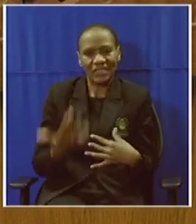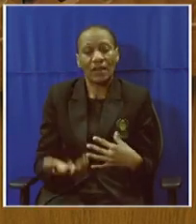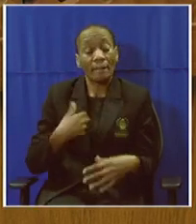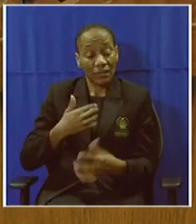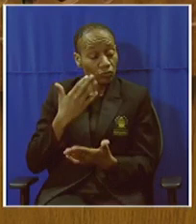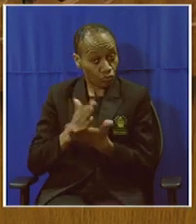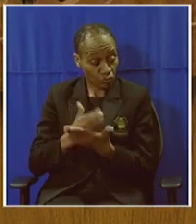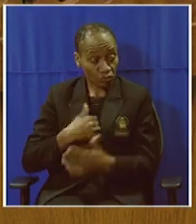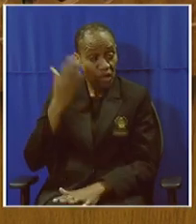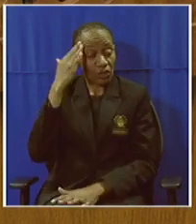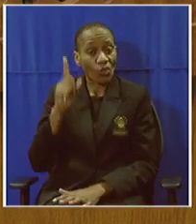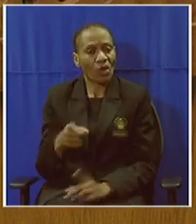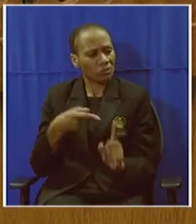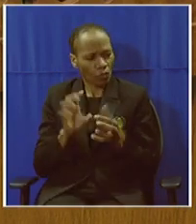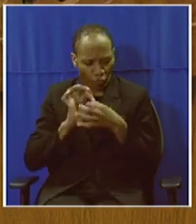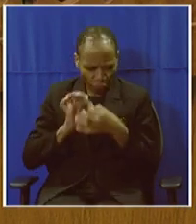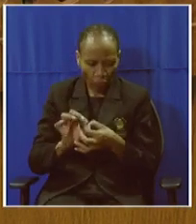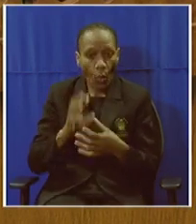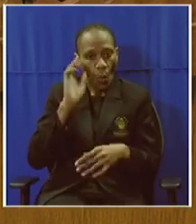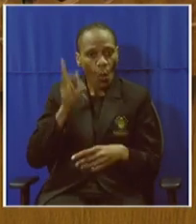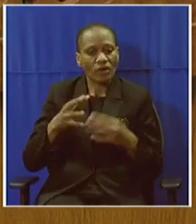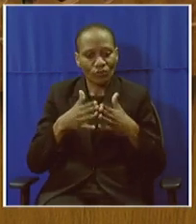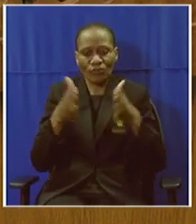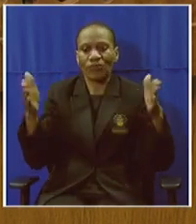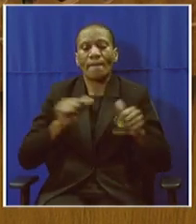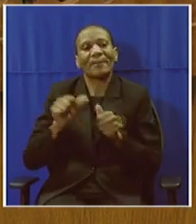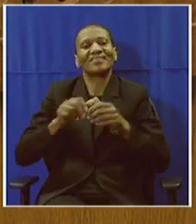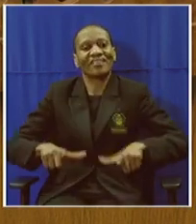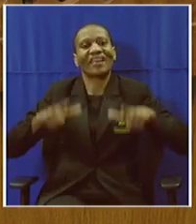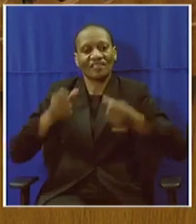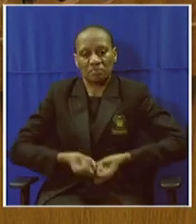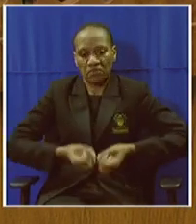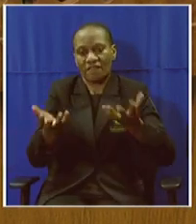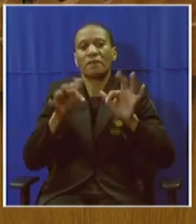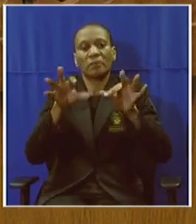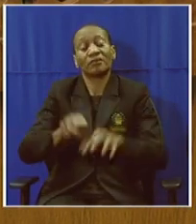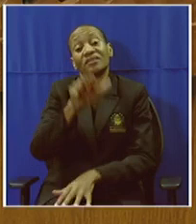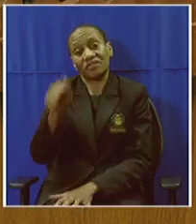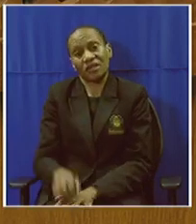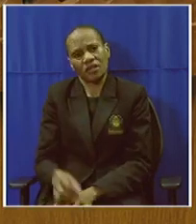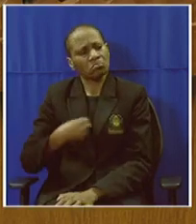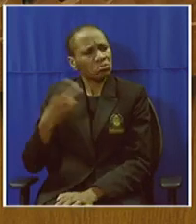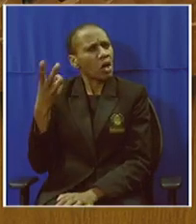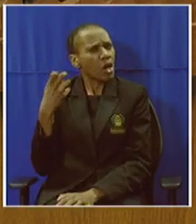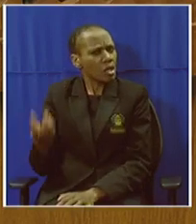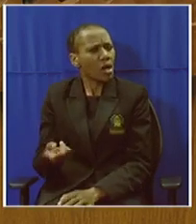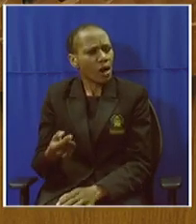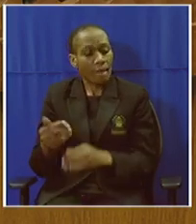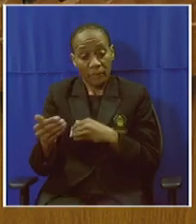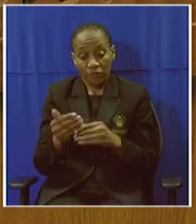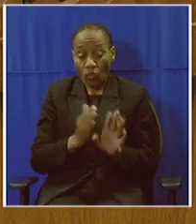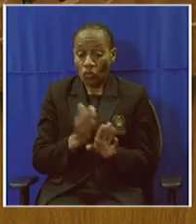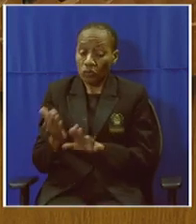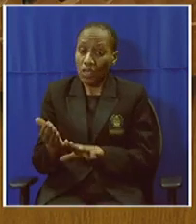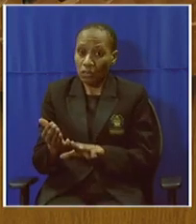she was committed to creating a better life for all South Africans. It is reported that in her last hours,